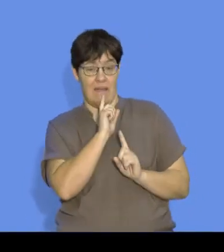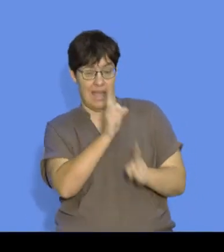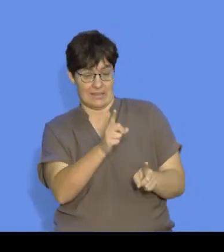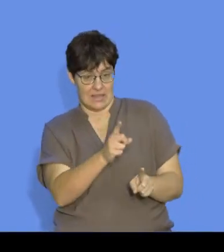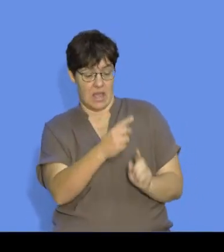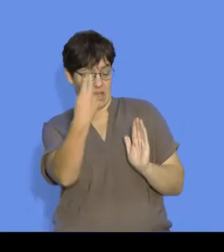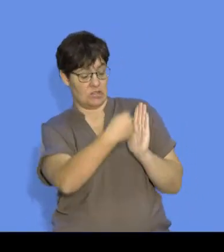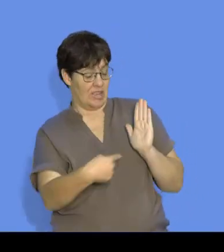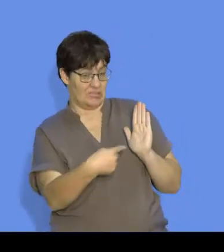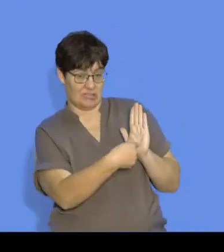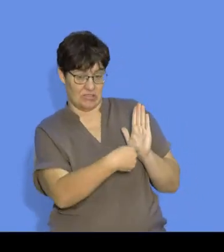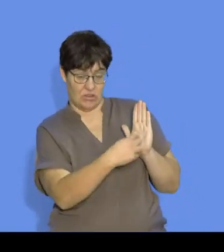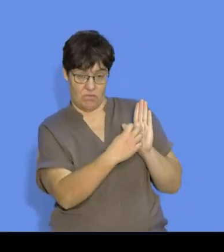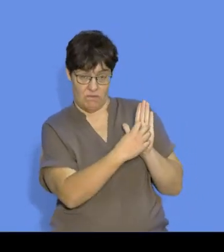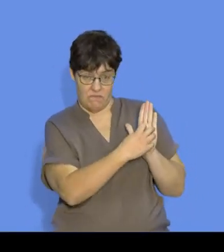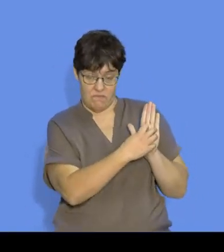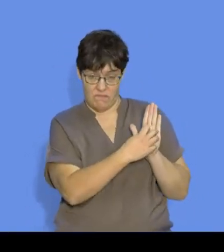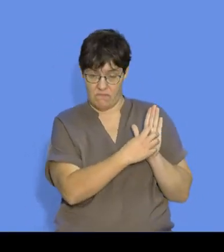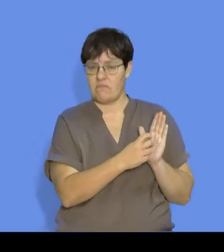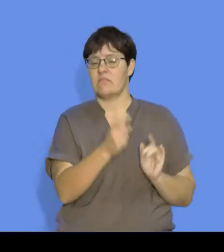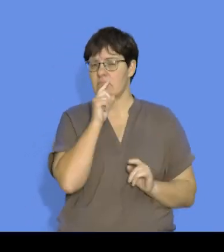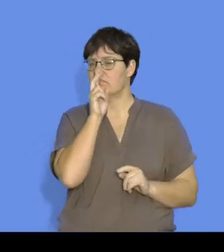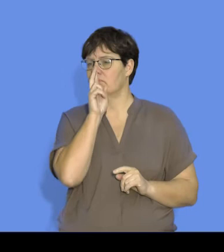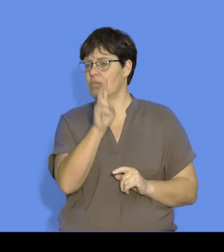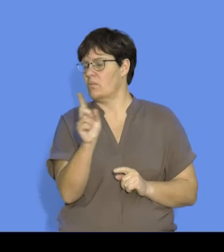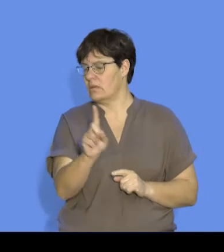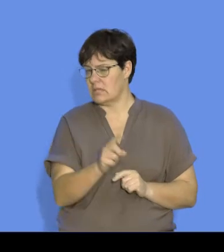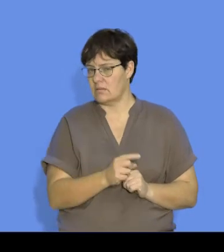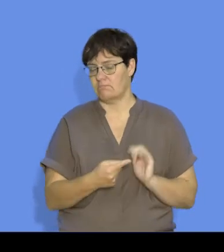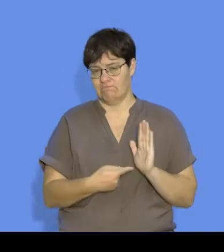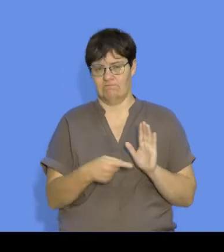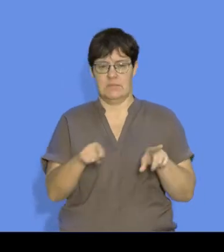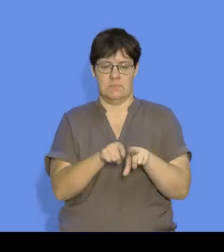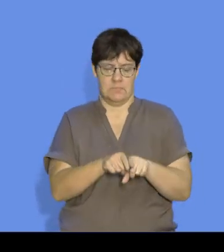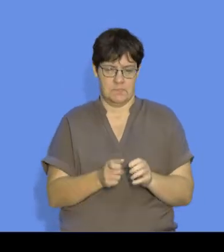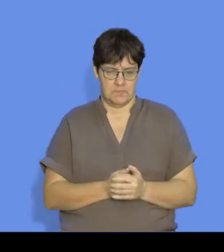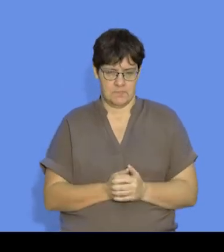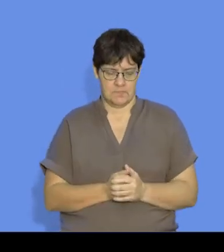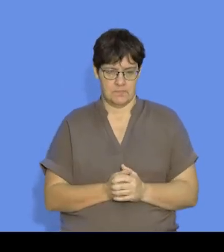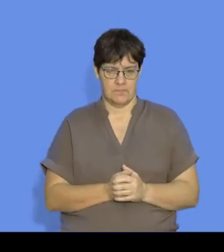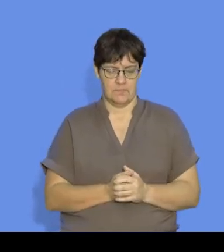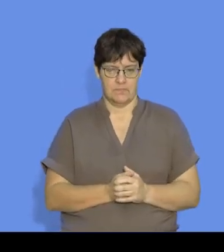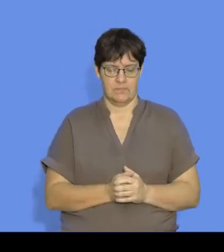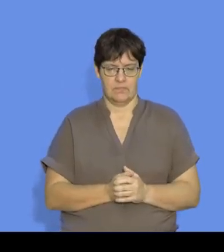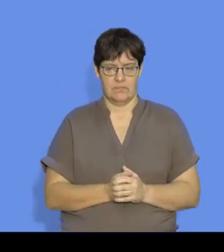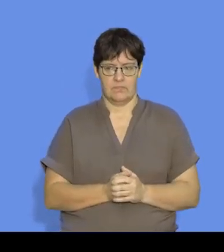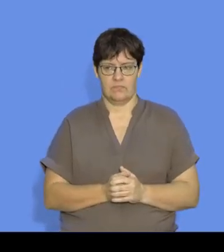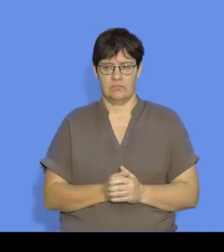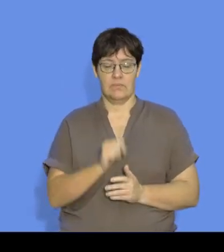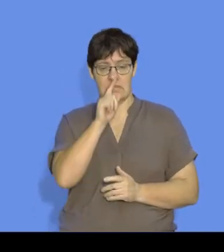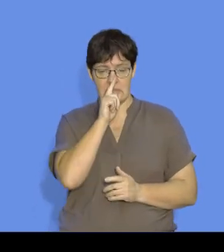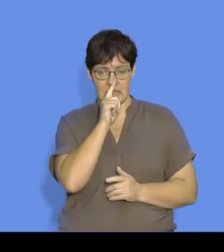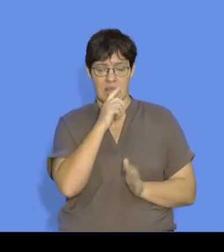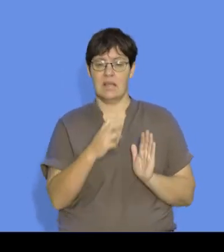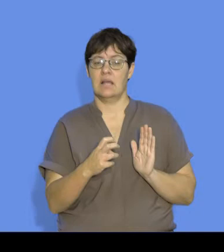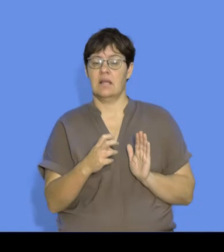sketch this particular graph, it means our graph will then look like this. Now, you can see that on the